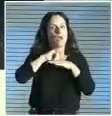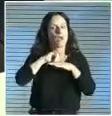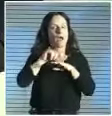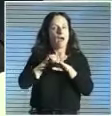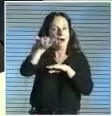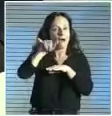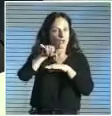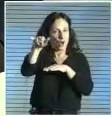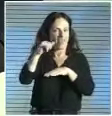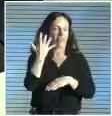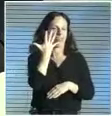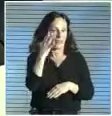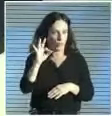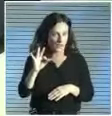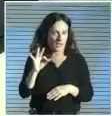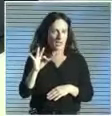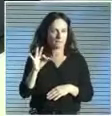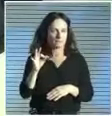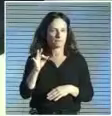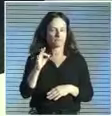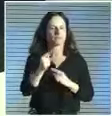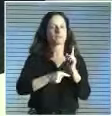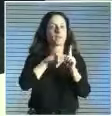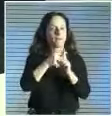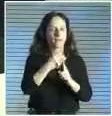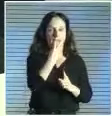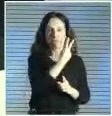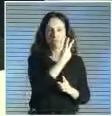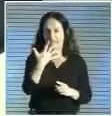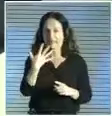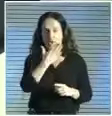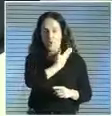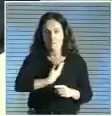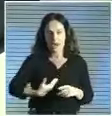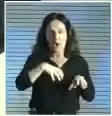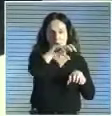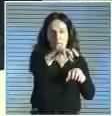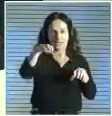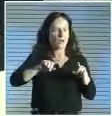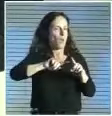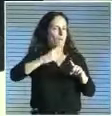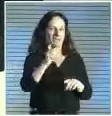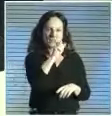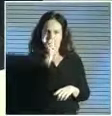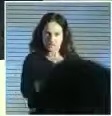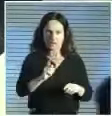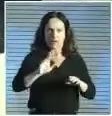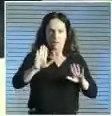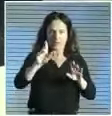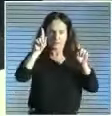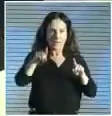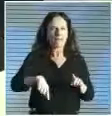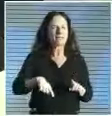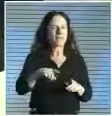near 25 properties, mainly in Italy, but also in Madagascar, in Maldives, in Zanzibar, in Cape